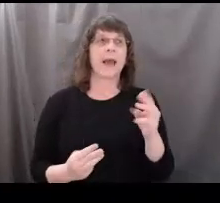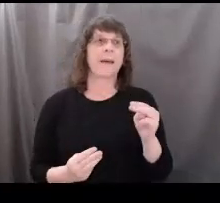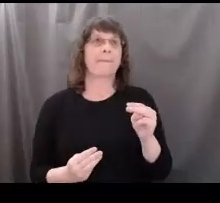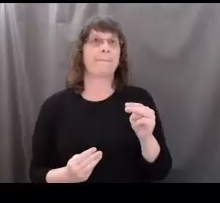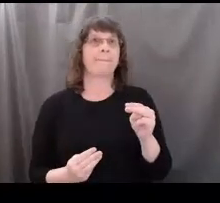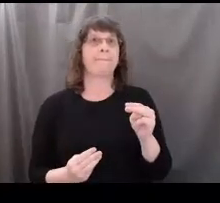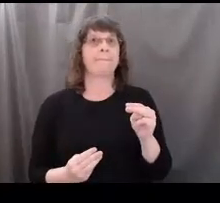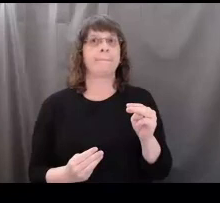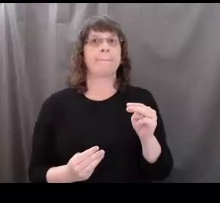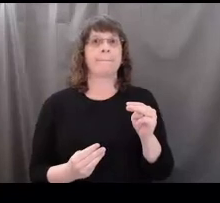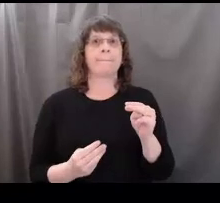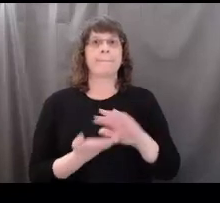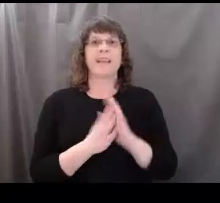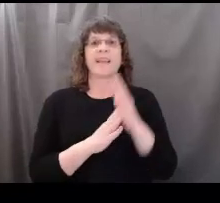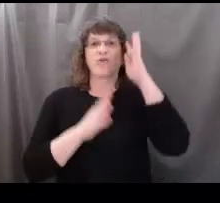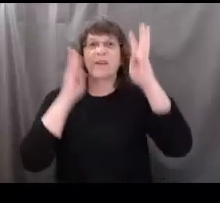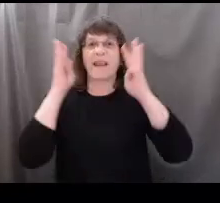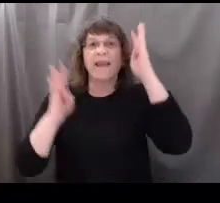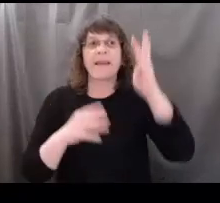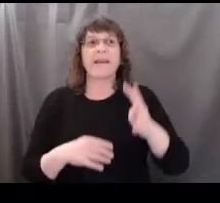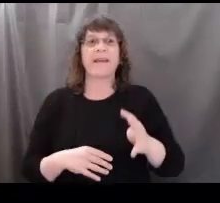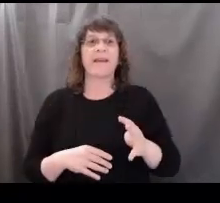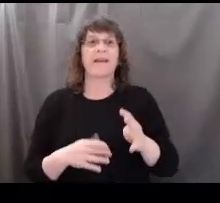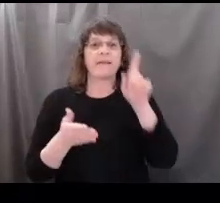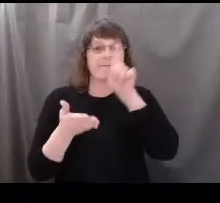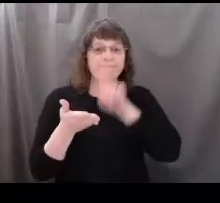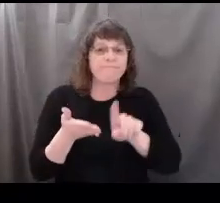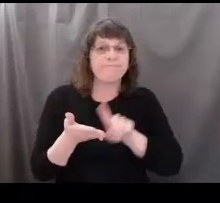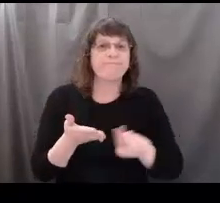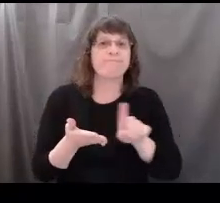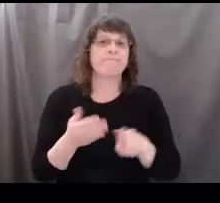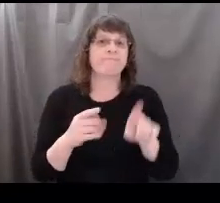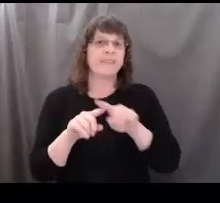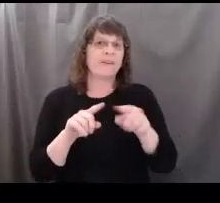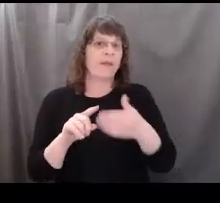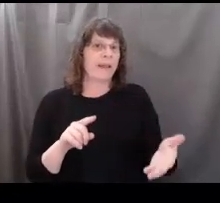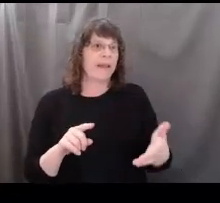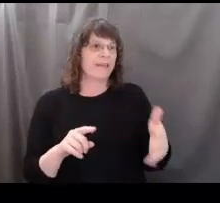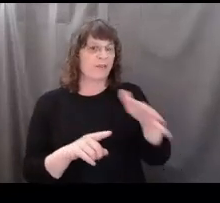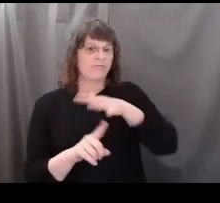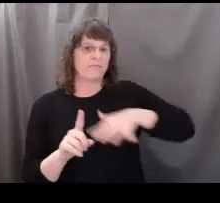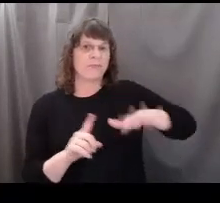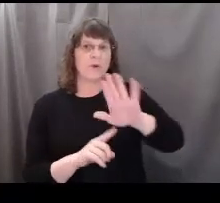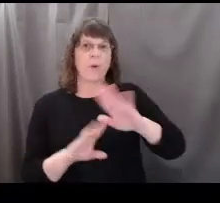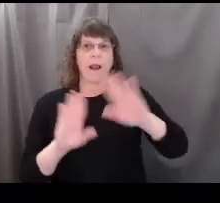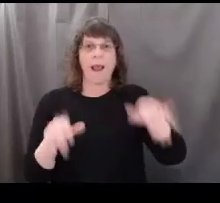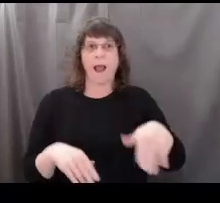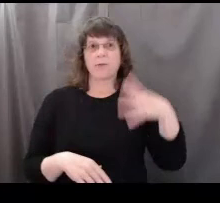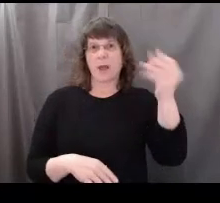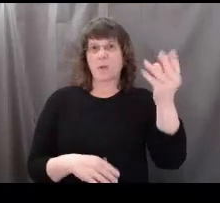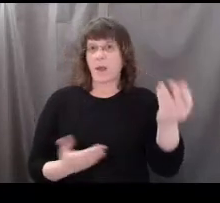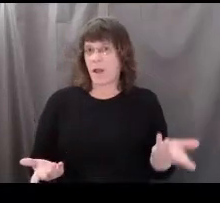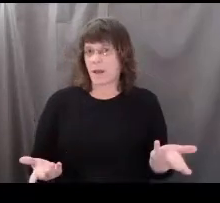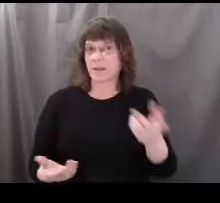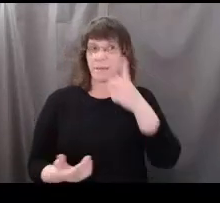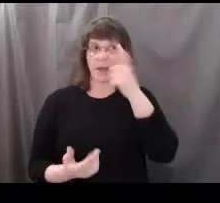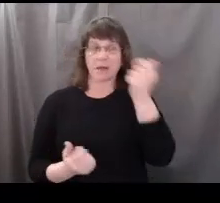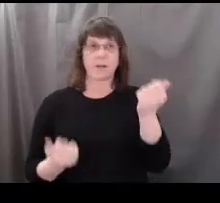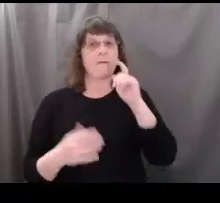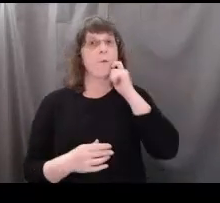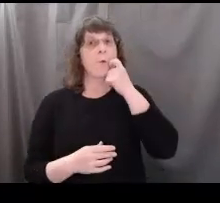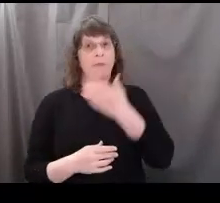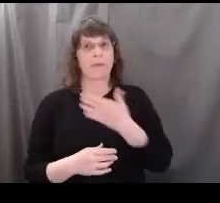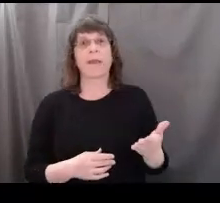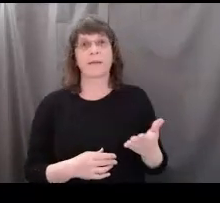gets creative and explores, all the things that are just around your house or outside, because there's a lot of cool